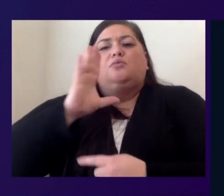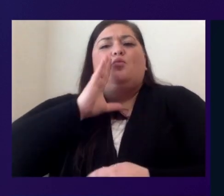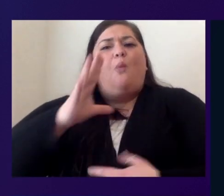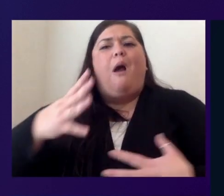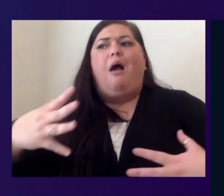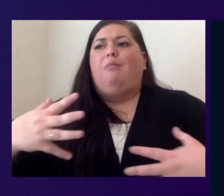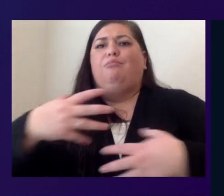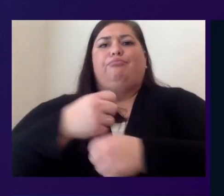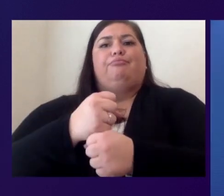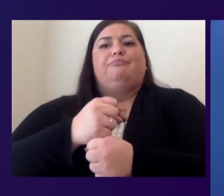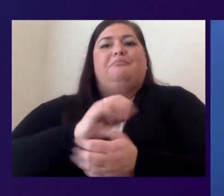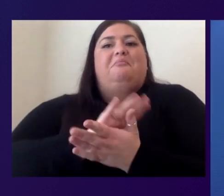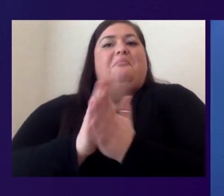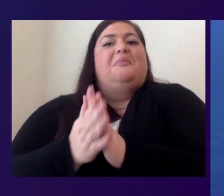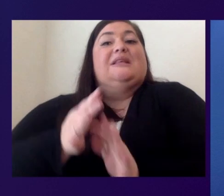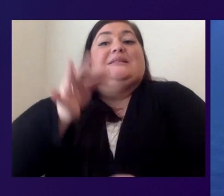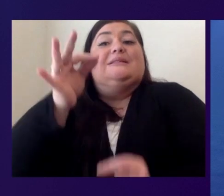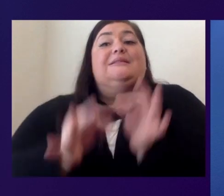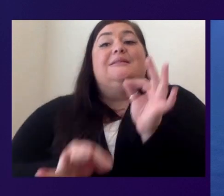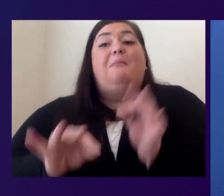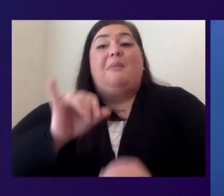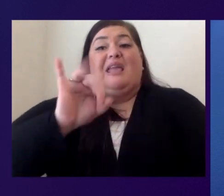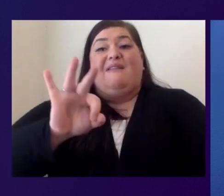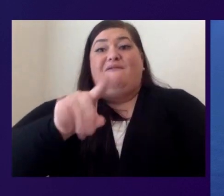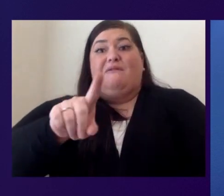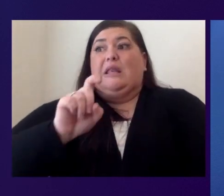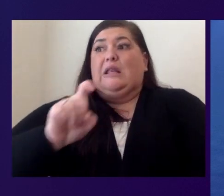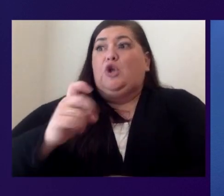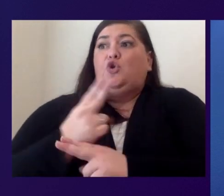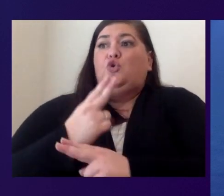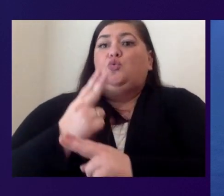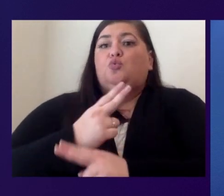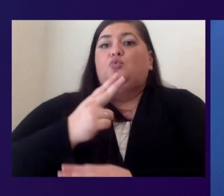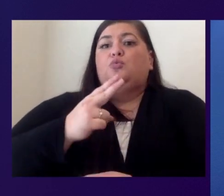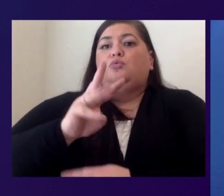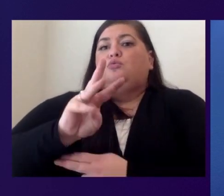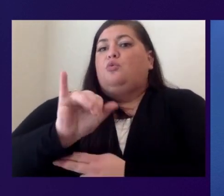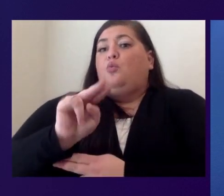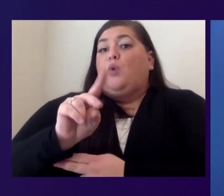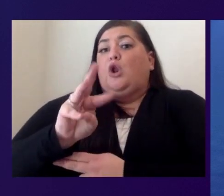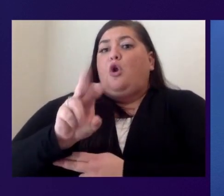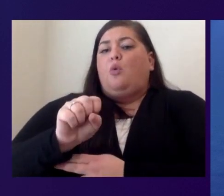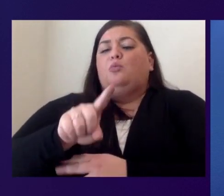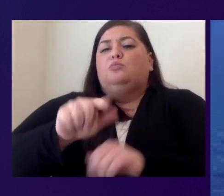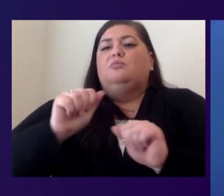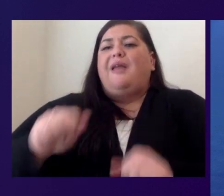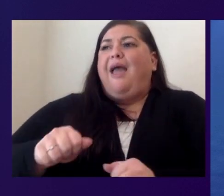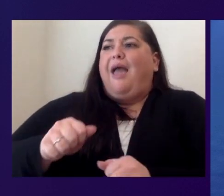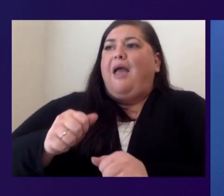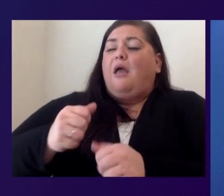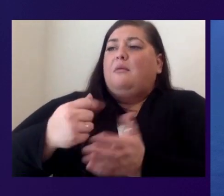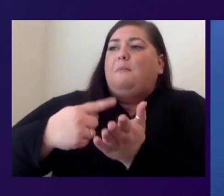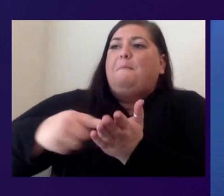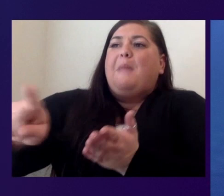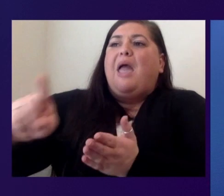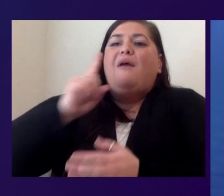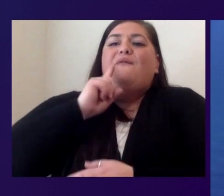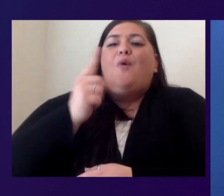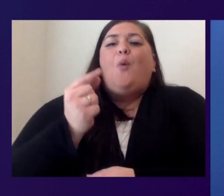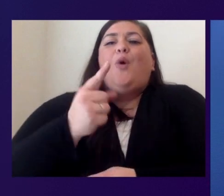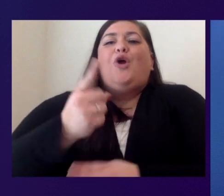to, if you do need a Windows environment, to just kind of pay as you go with that licensing. So I like the options for licensing. What